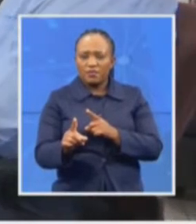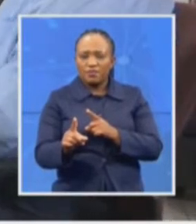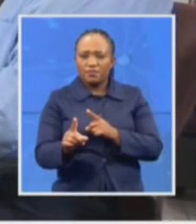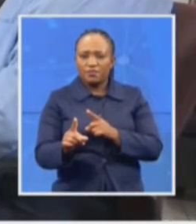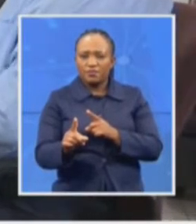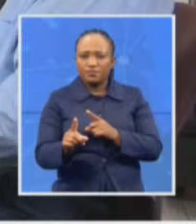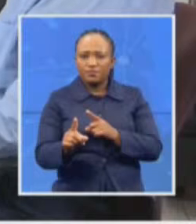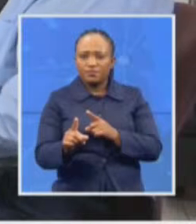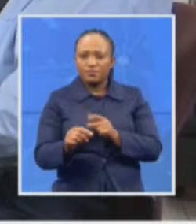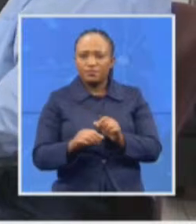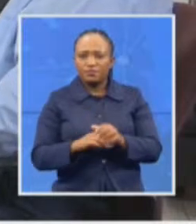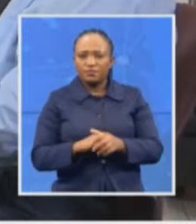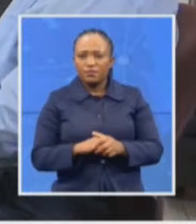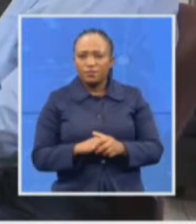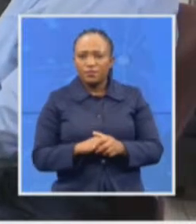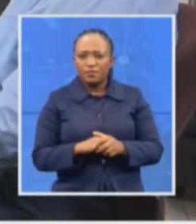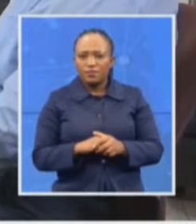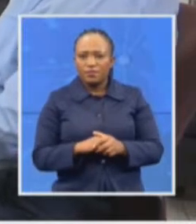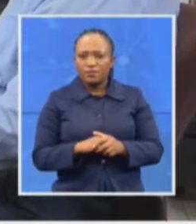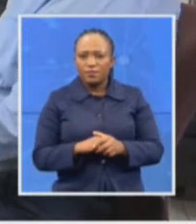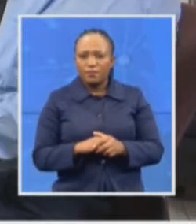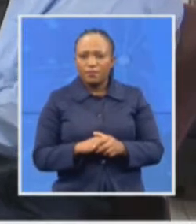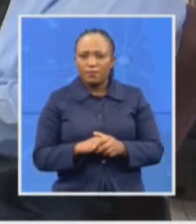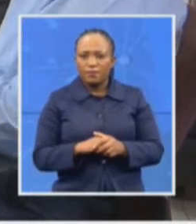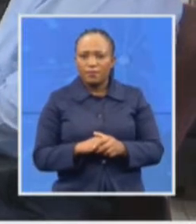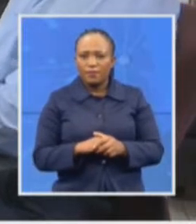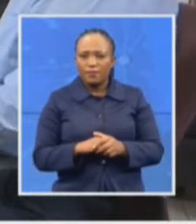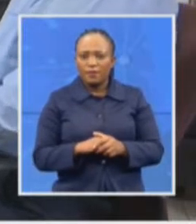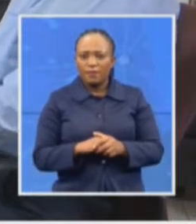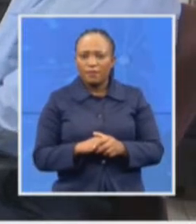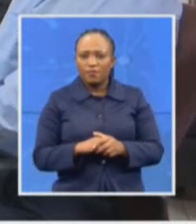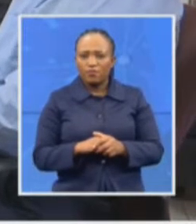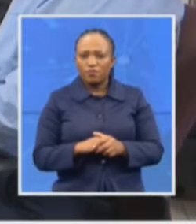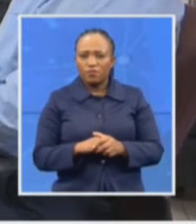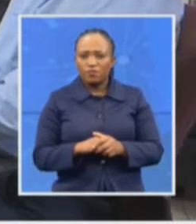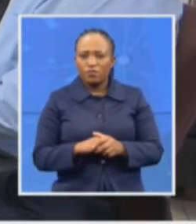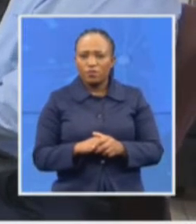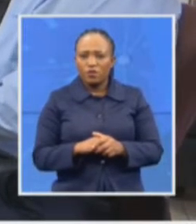That's an order given by Justice Wayner. Yes, and perhaps, Chair,